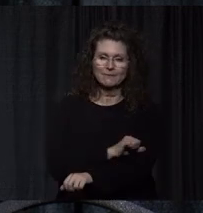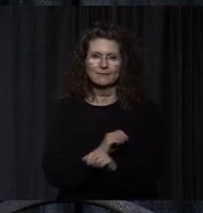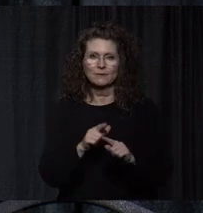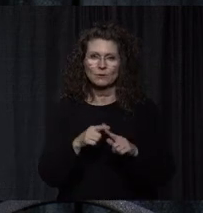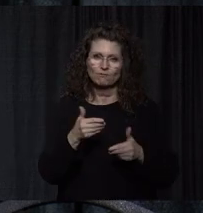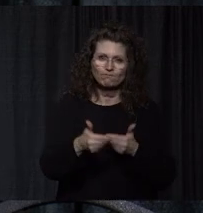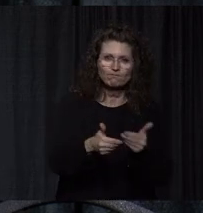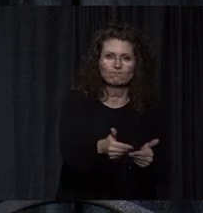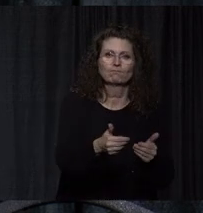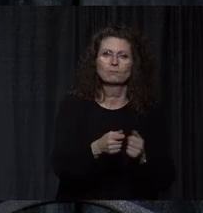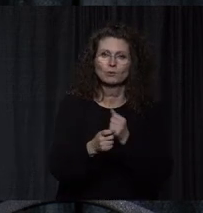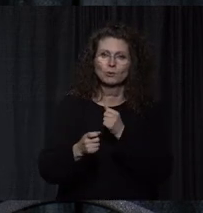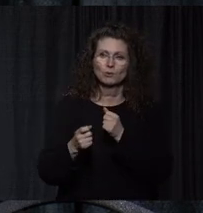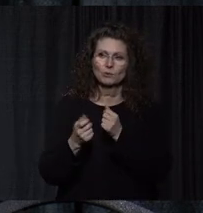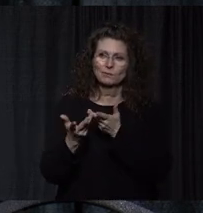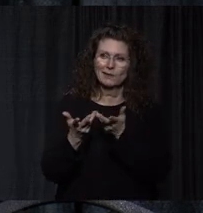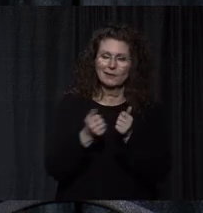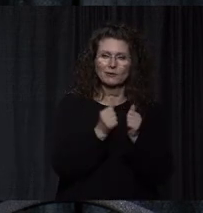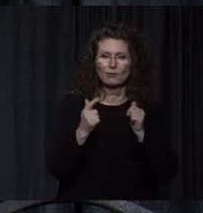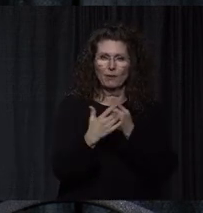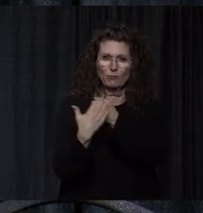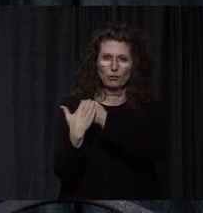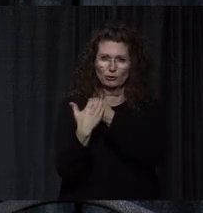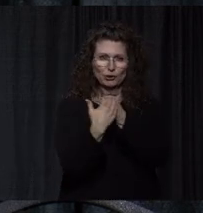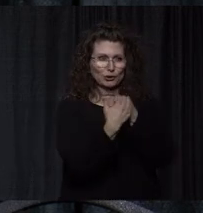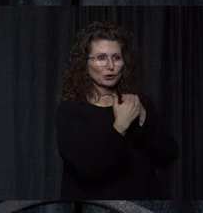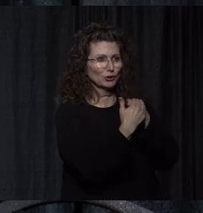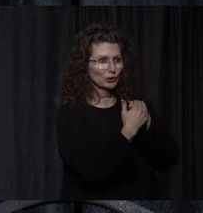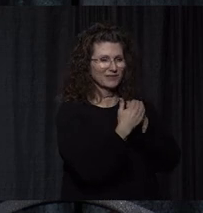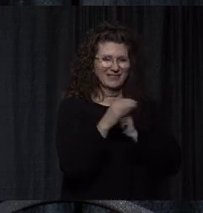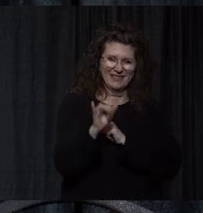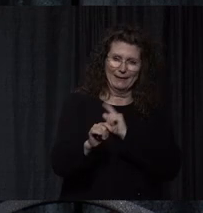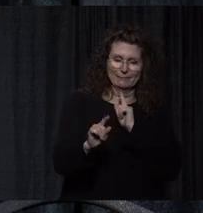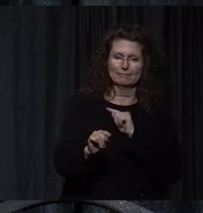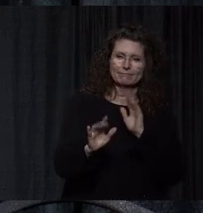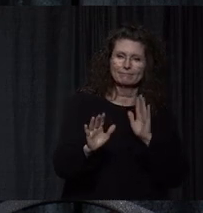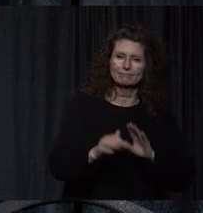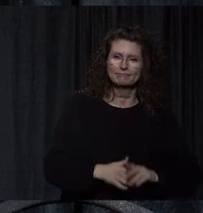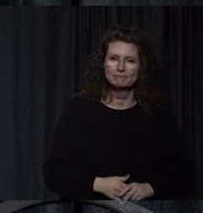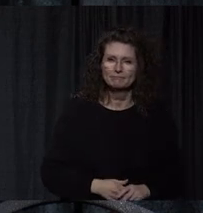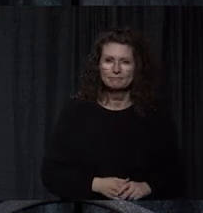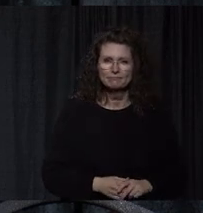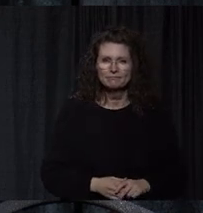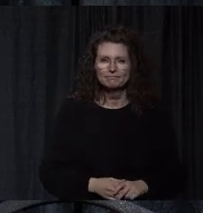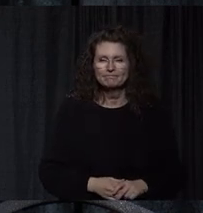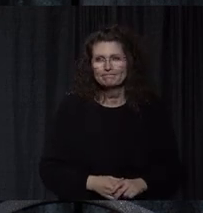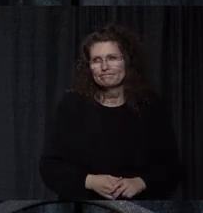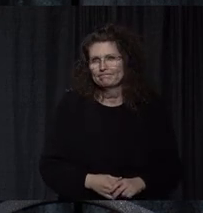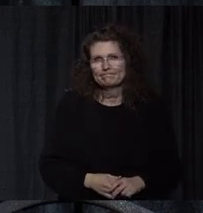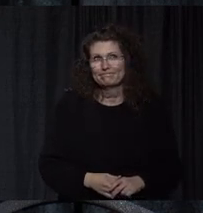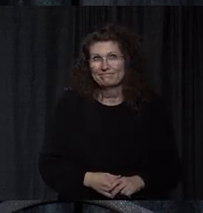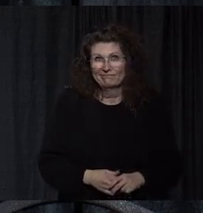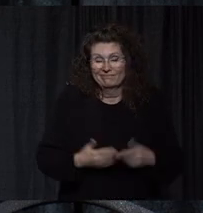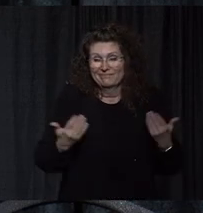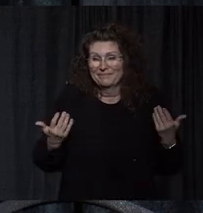you, I think that's the answer, right? So no